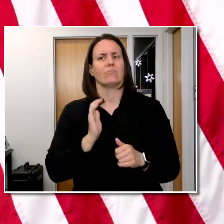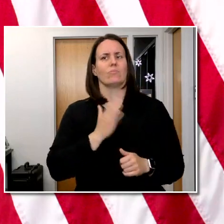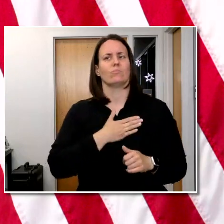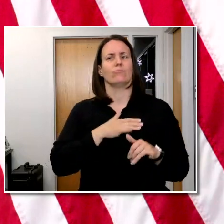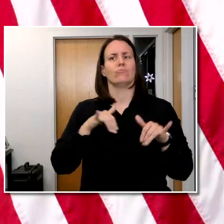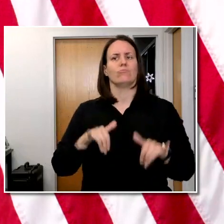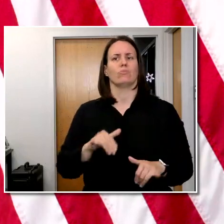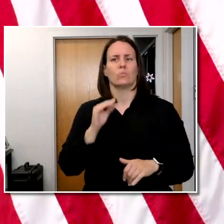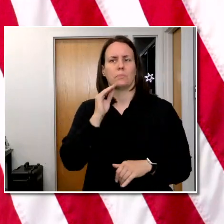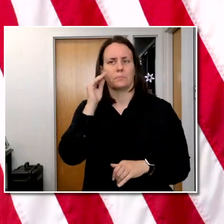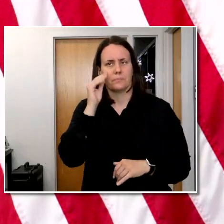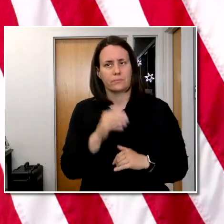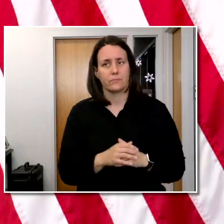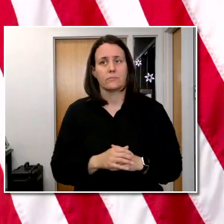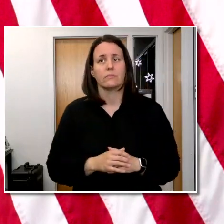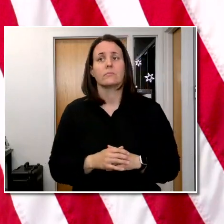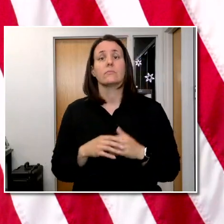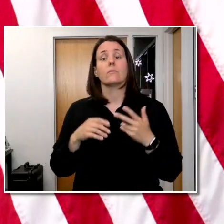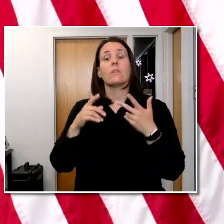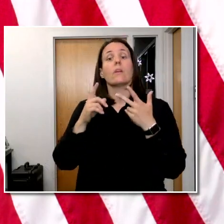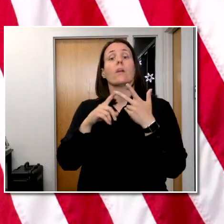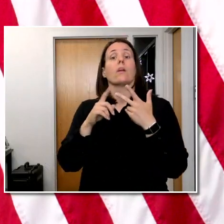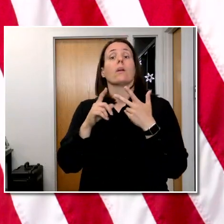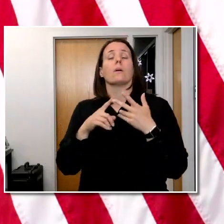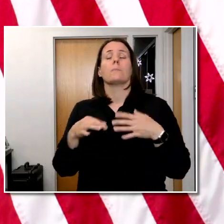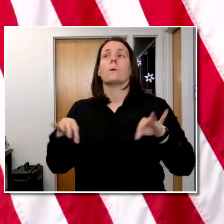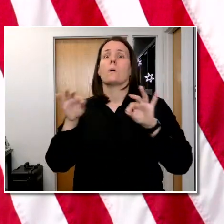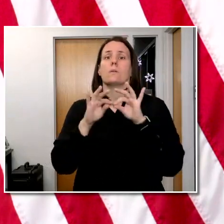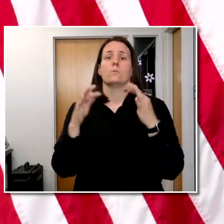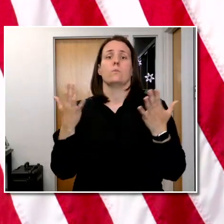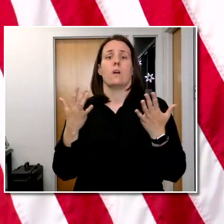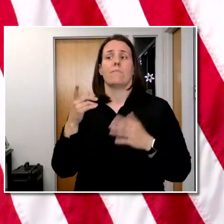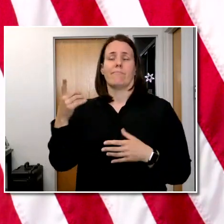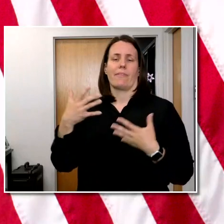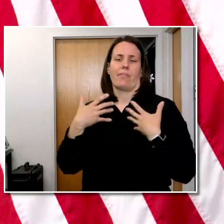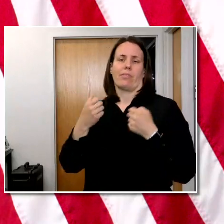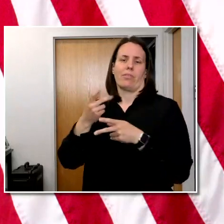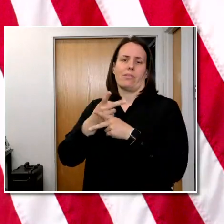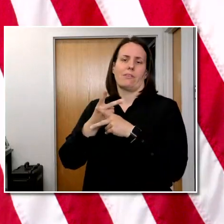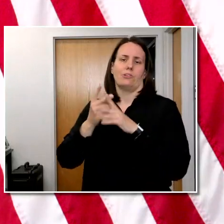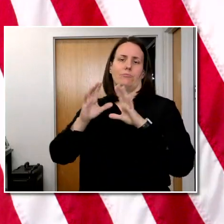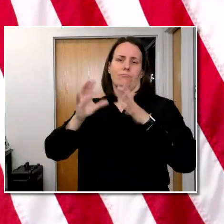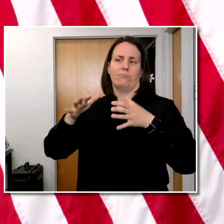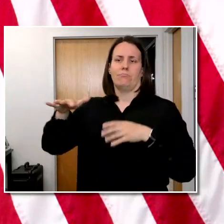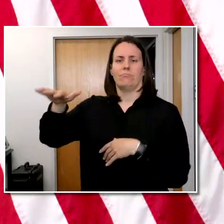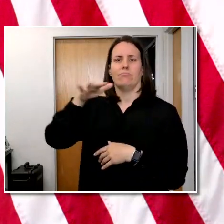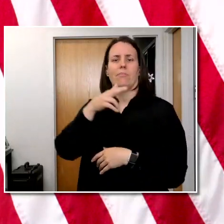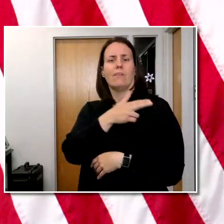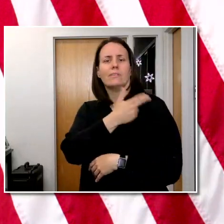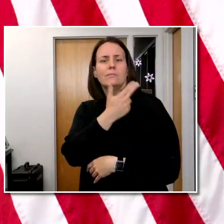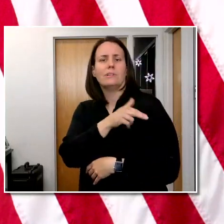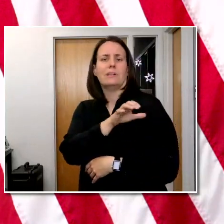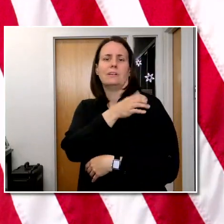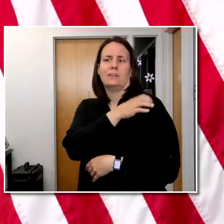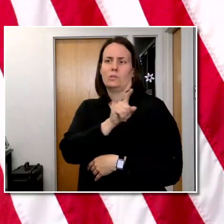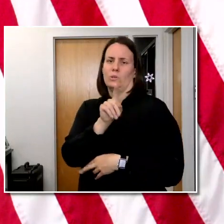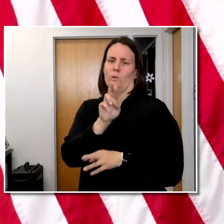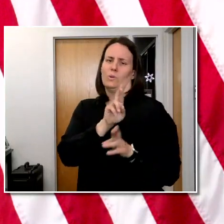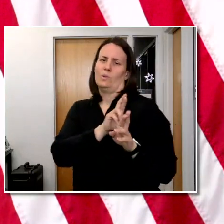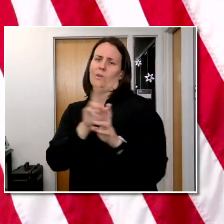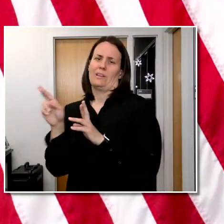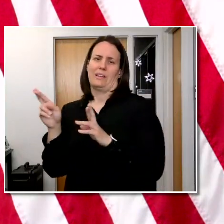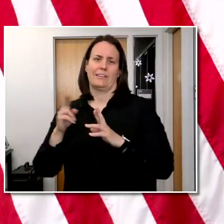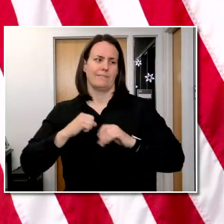our fellow Wisconsinites have access to that care. When we talk about that care, we often talk about making sure